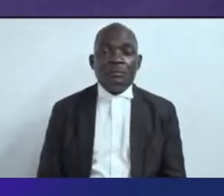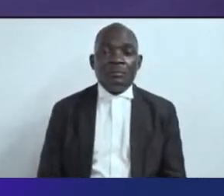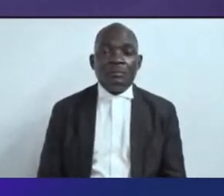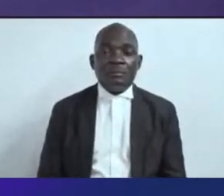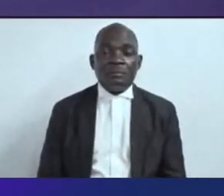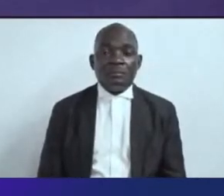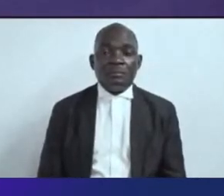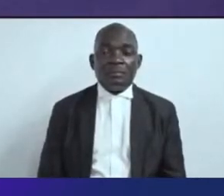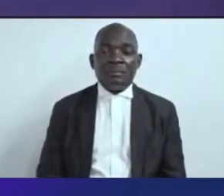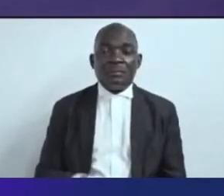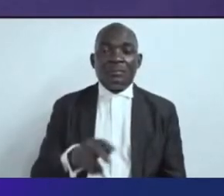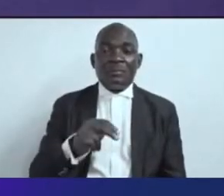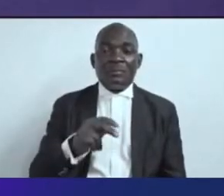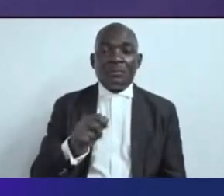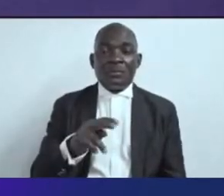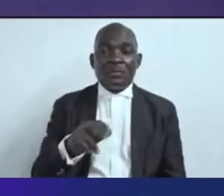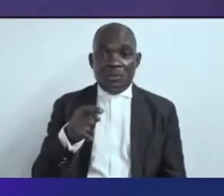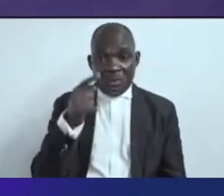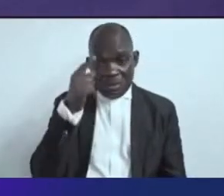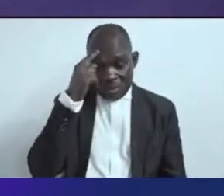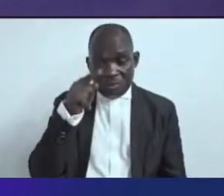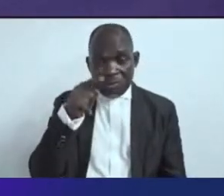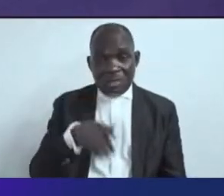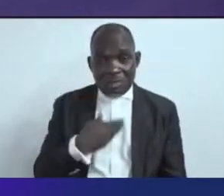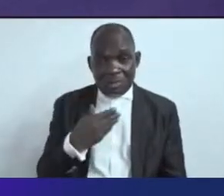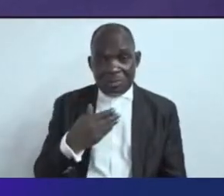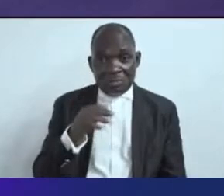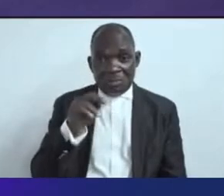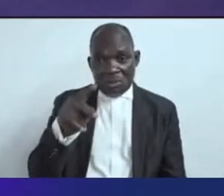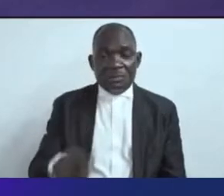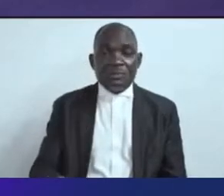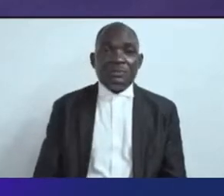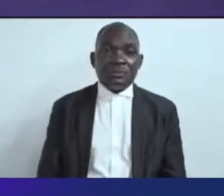So now, yeah, I hope you're happy with that.